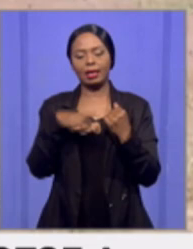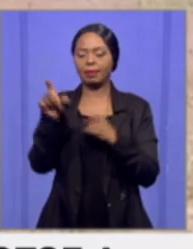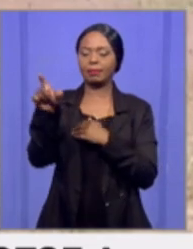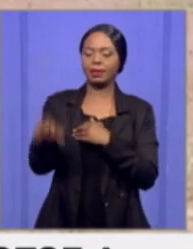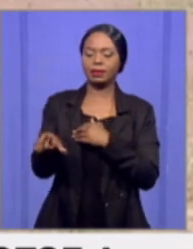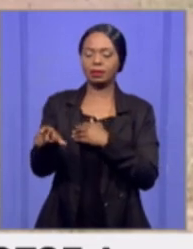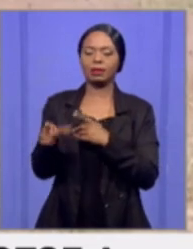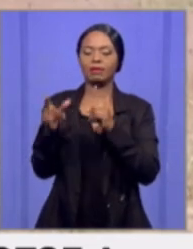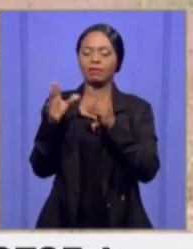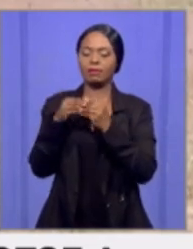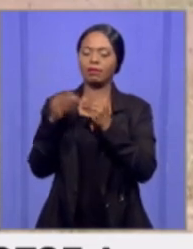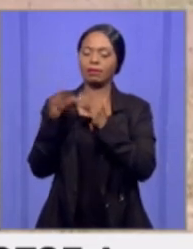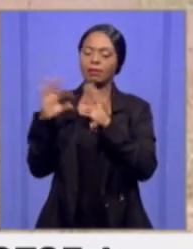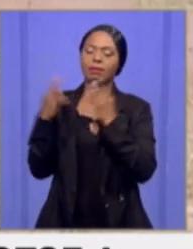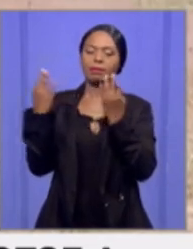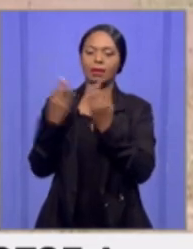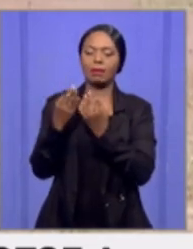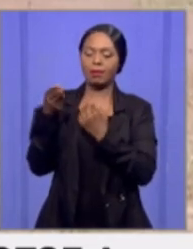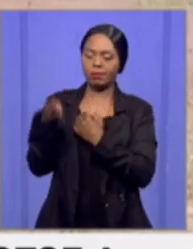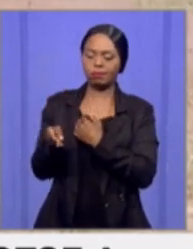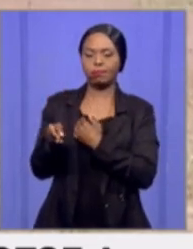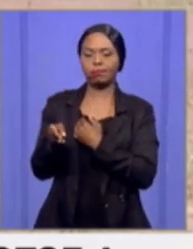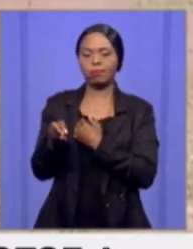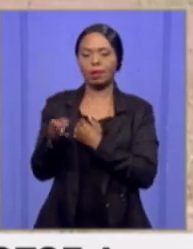leloko a leng gona mo kgwetsatsane hall mokgwe